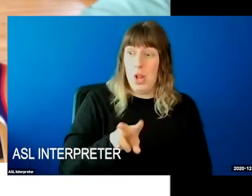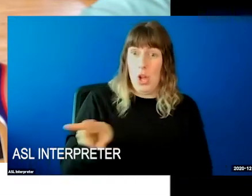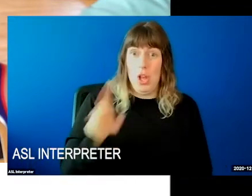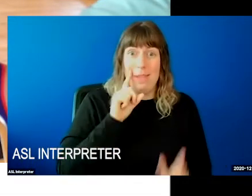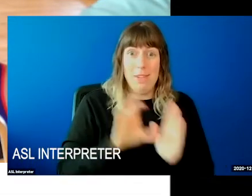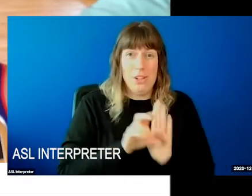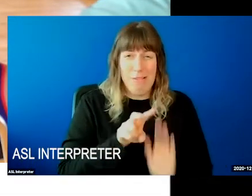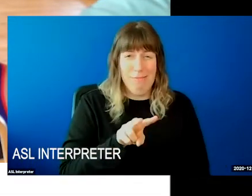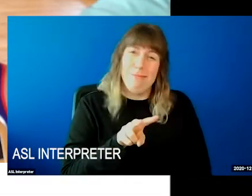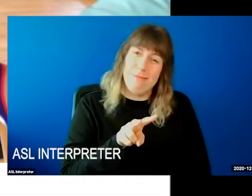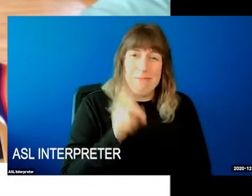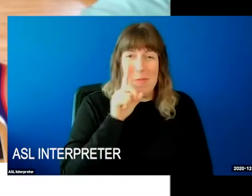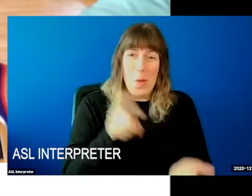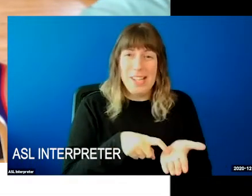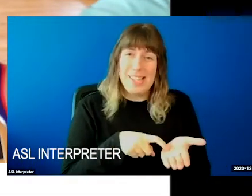can see a little bit